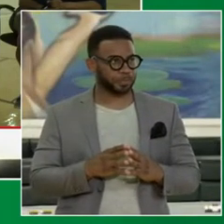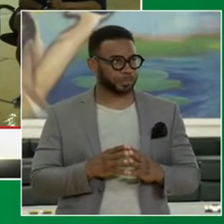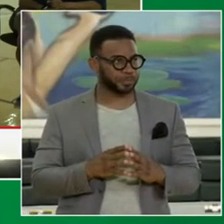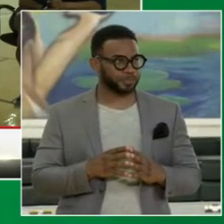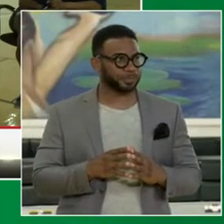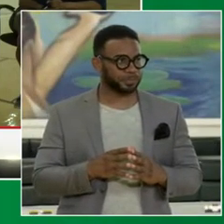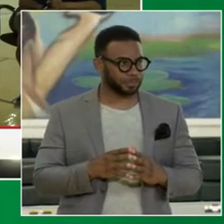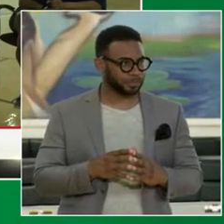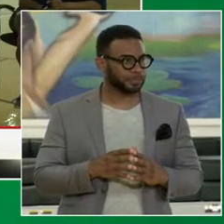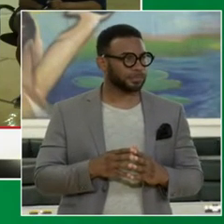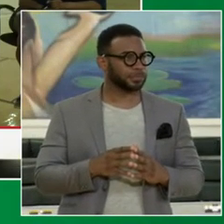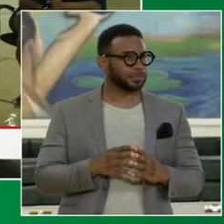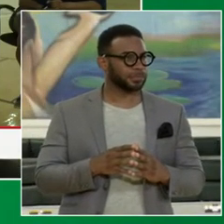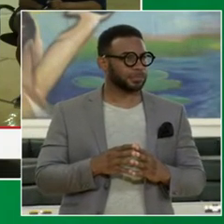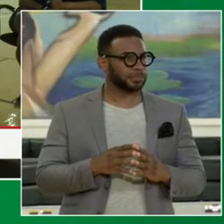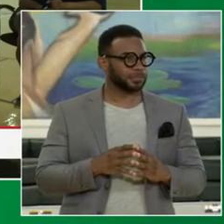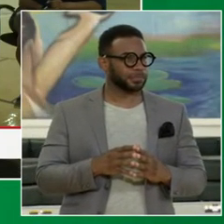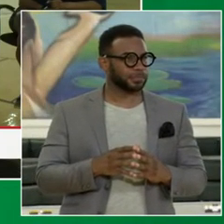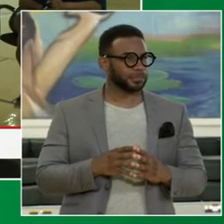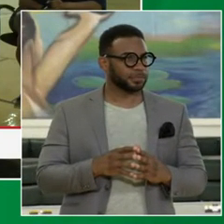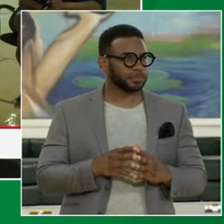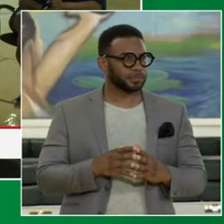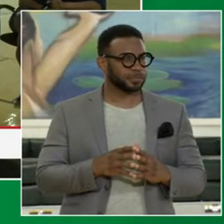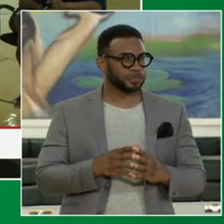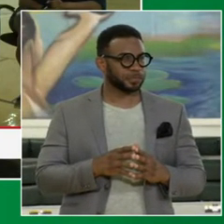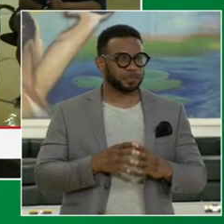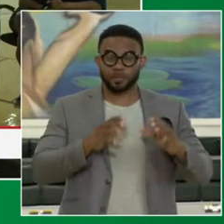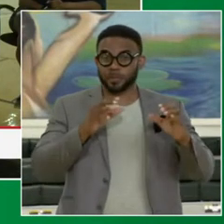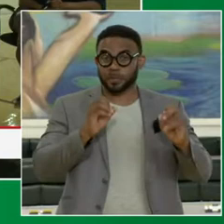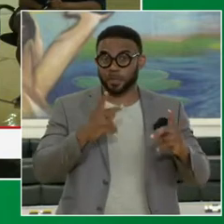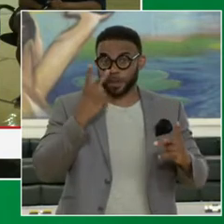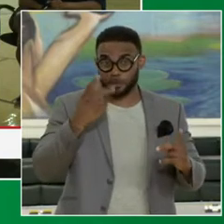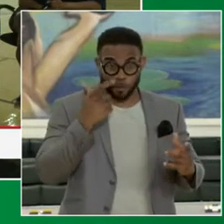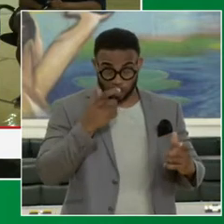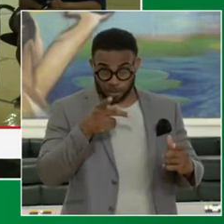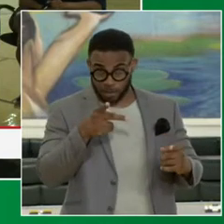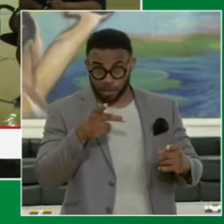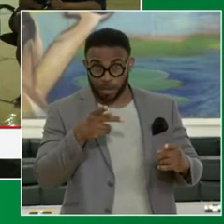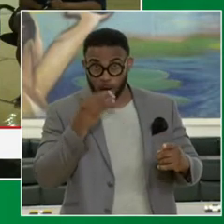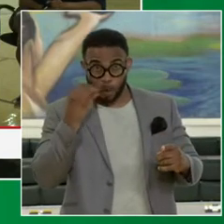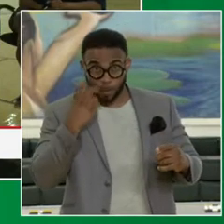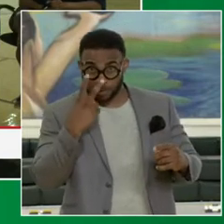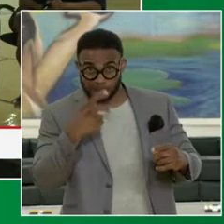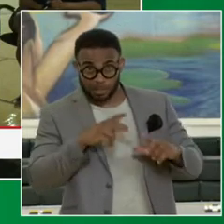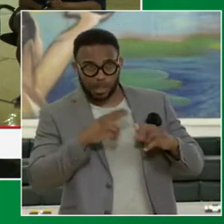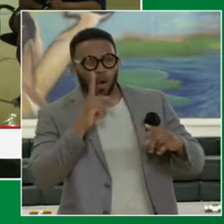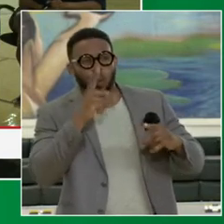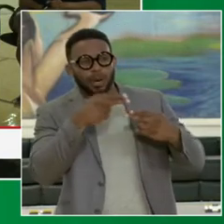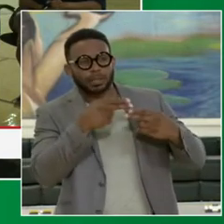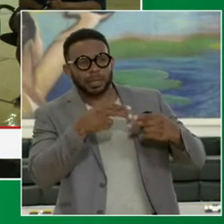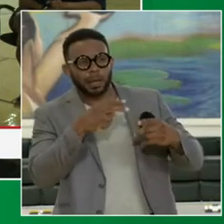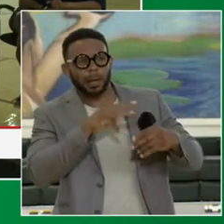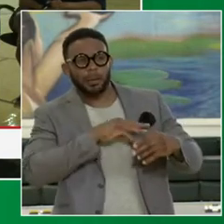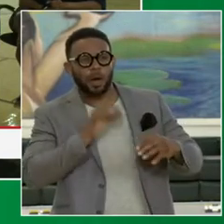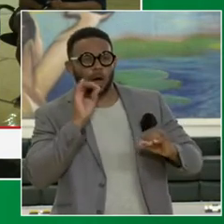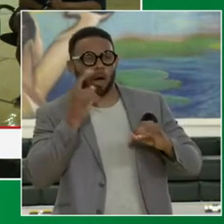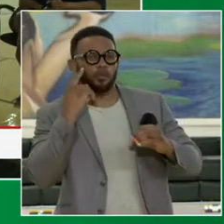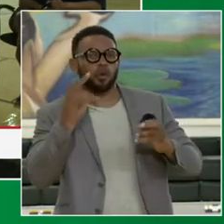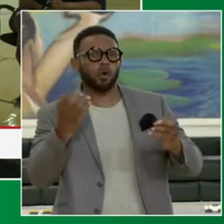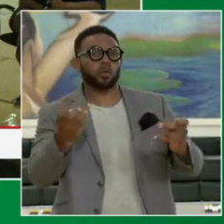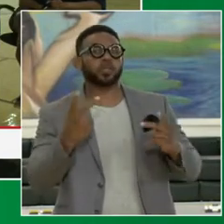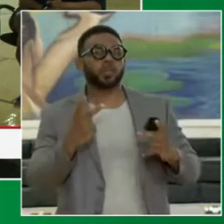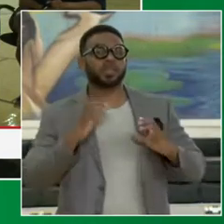room, of course. I'm teasing the folks, our producers. But there's one in here that's Mayor's Office of Returning